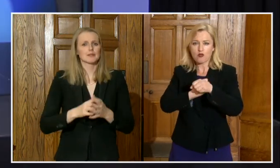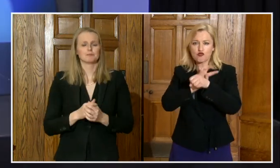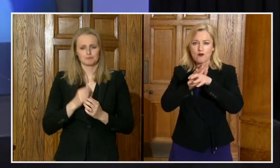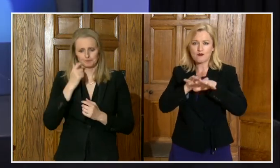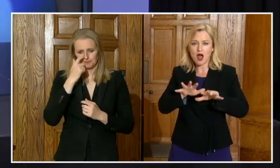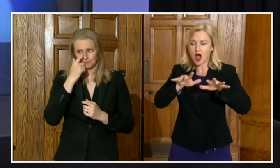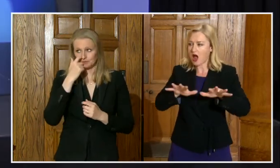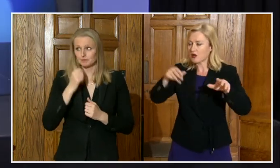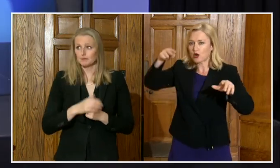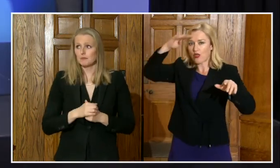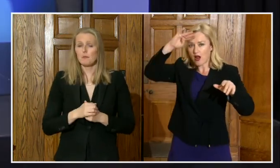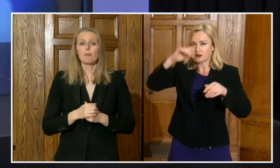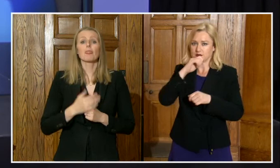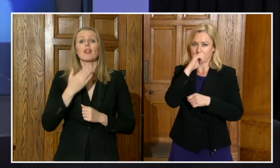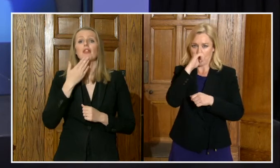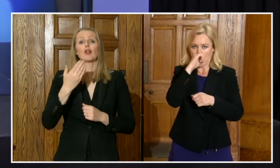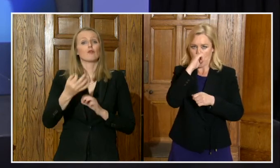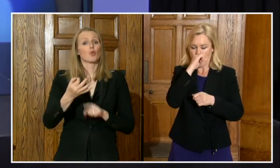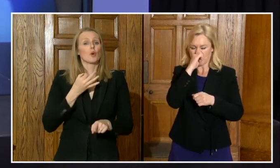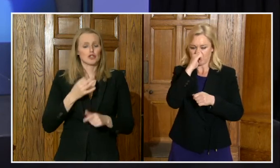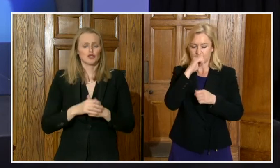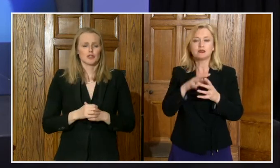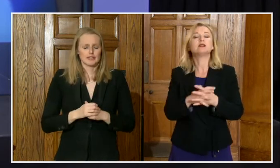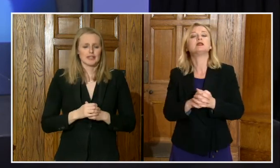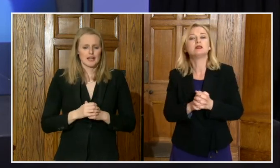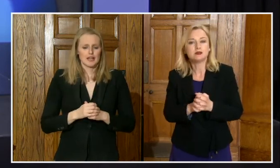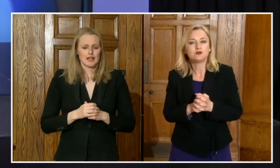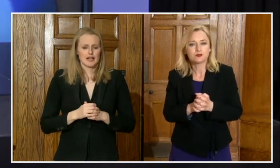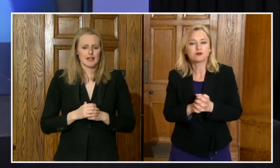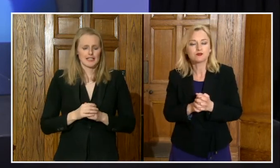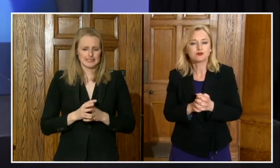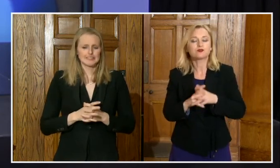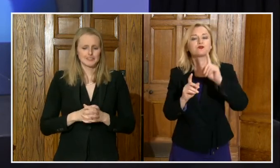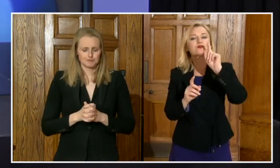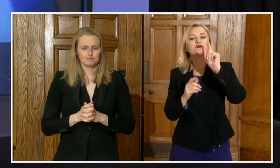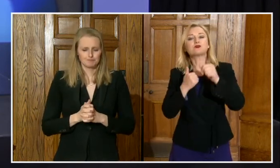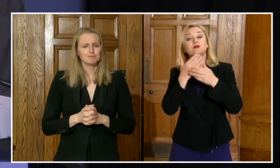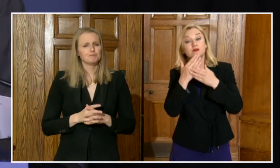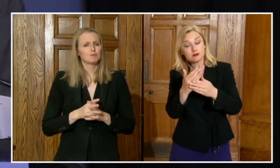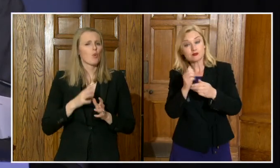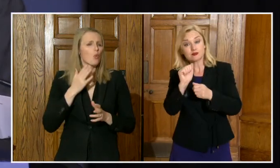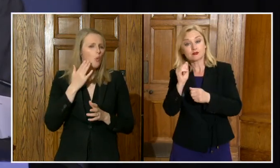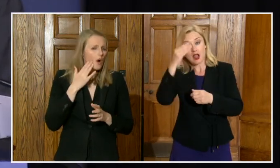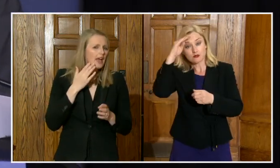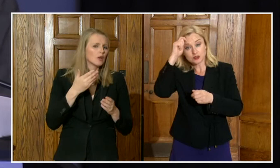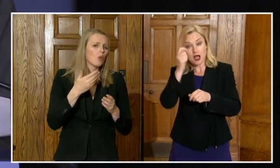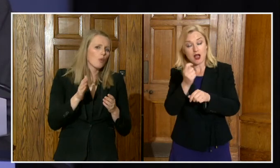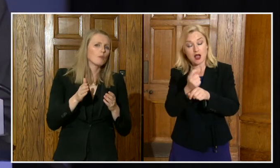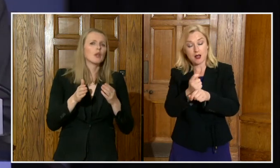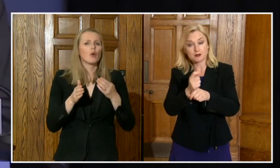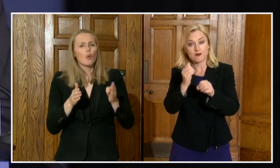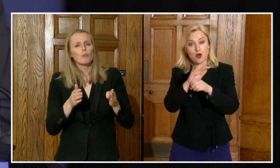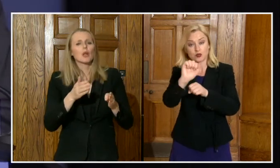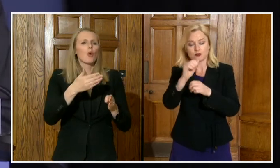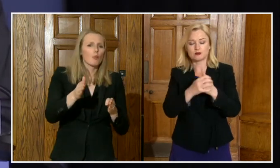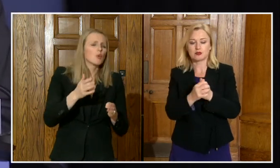Thank you, Minister. Thank you, Freya, for your question. I think in terms of the timing in relation to the measures